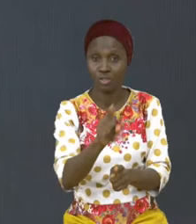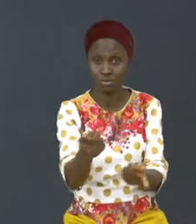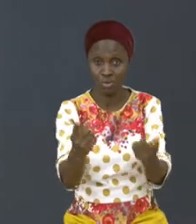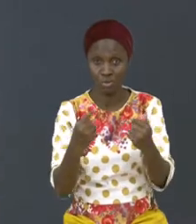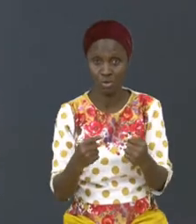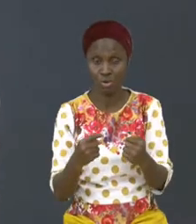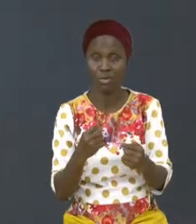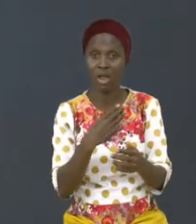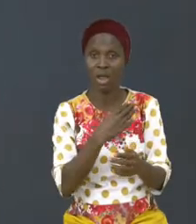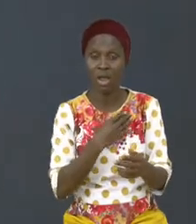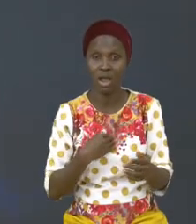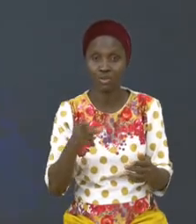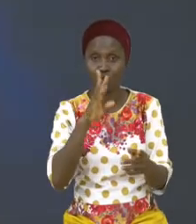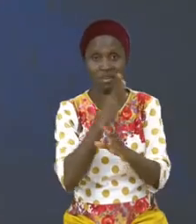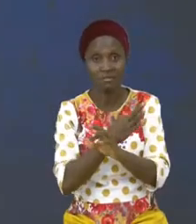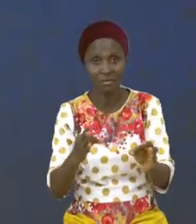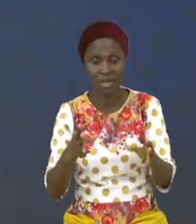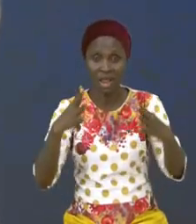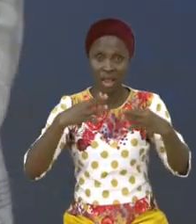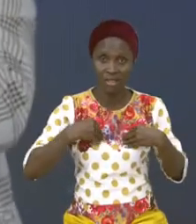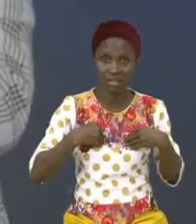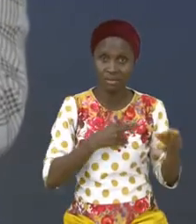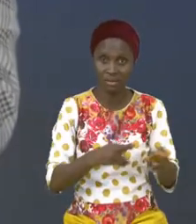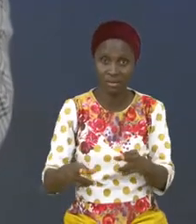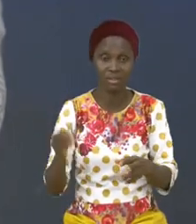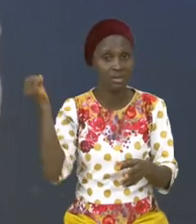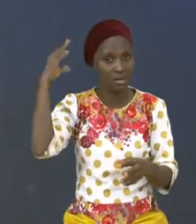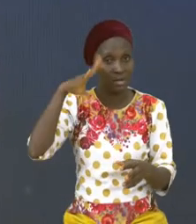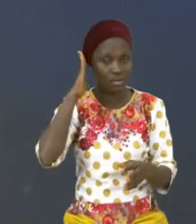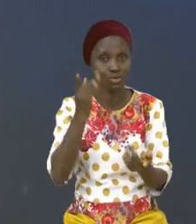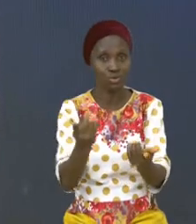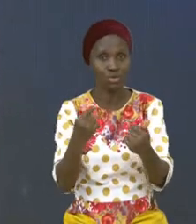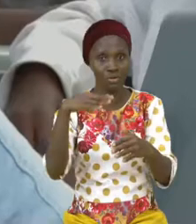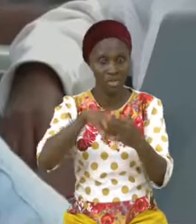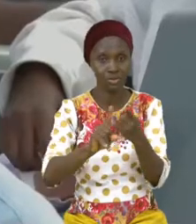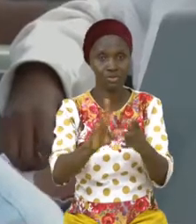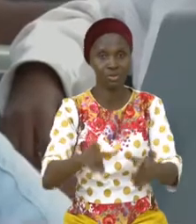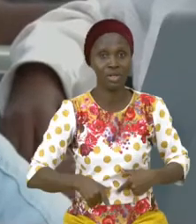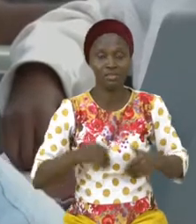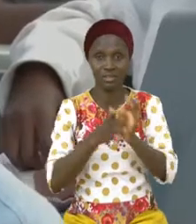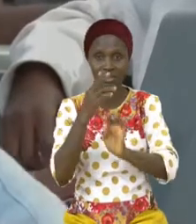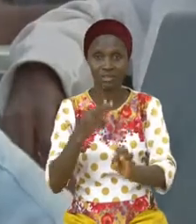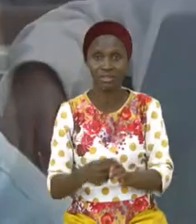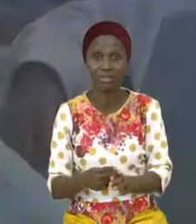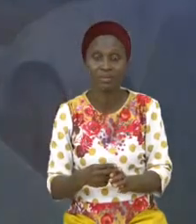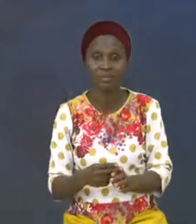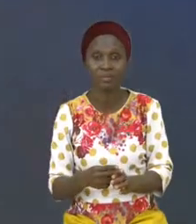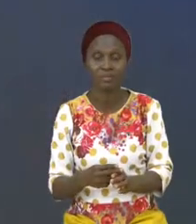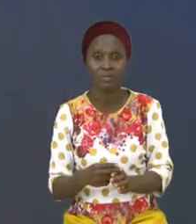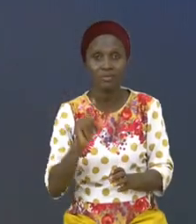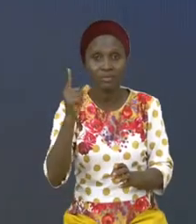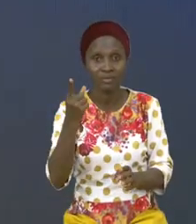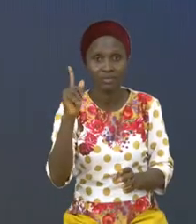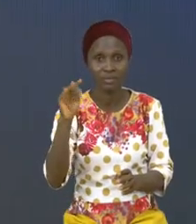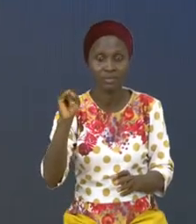and you accepted grace will come into your life and in first timothy chapter 1